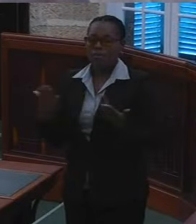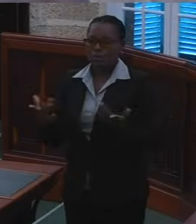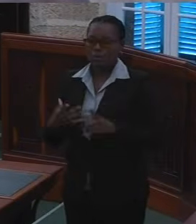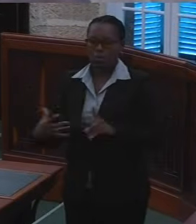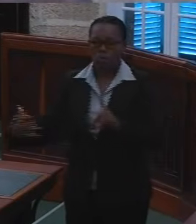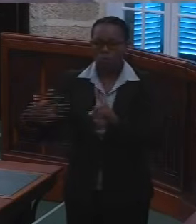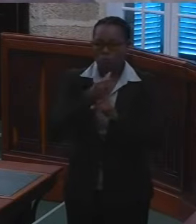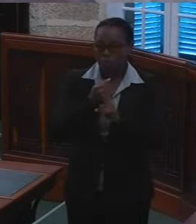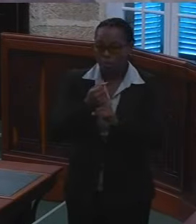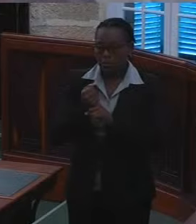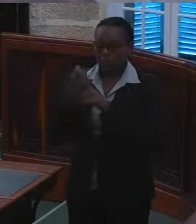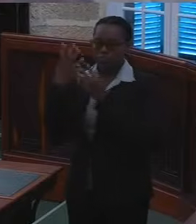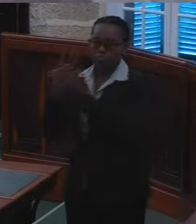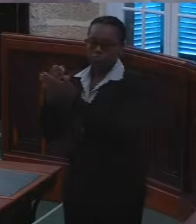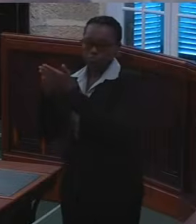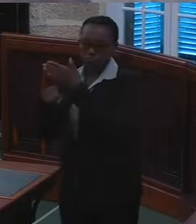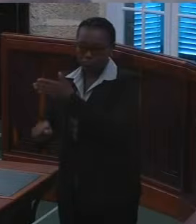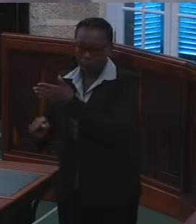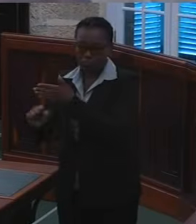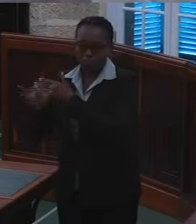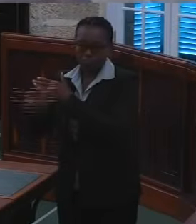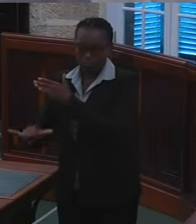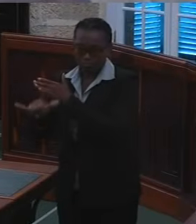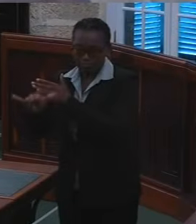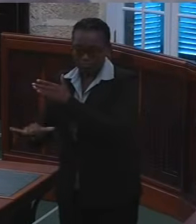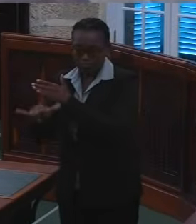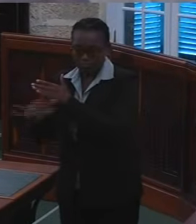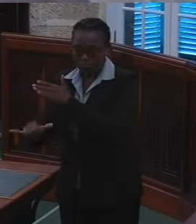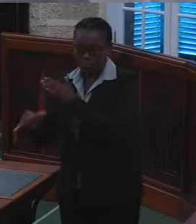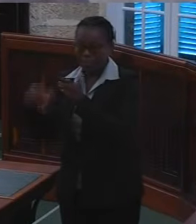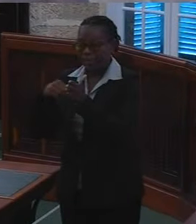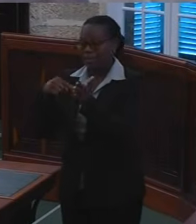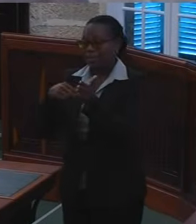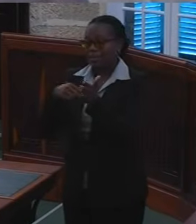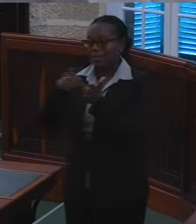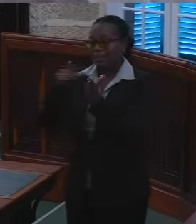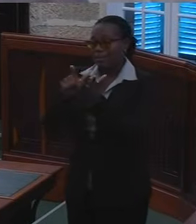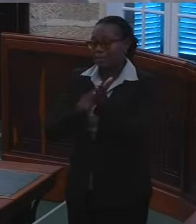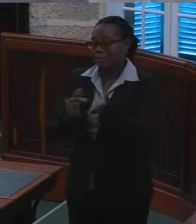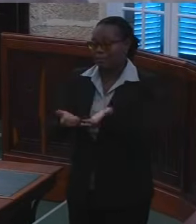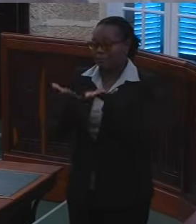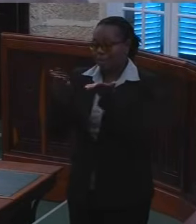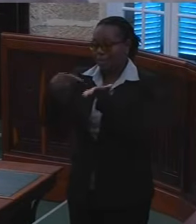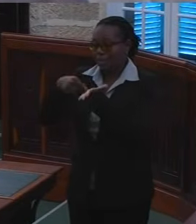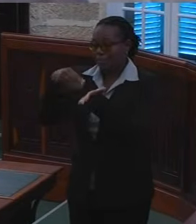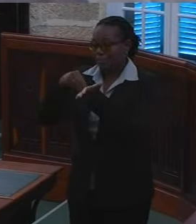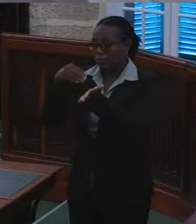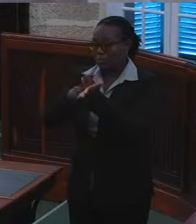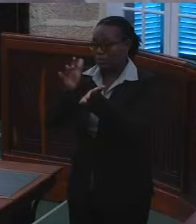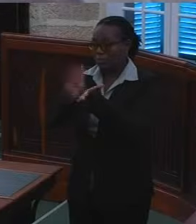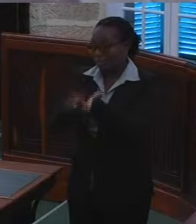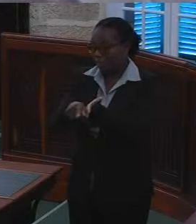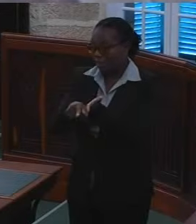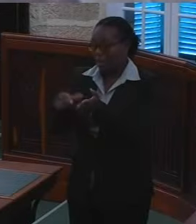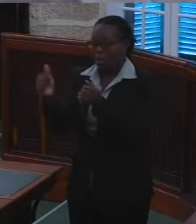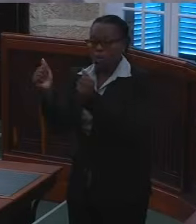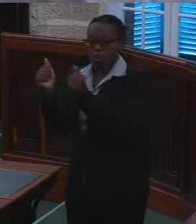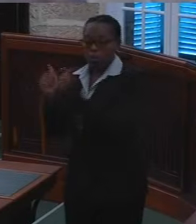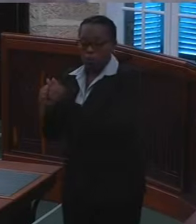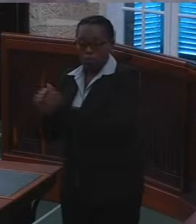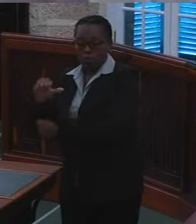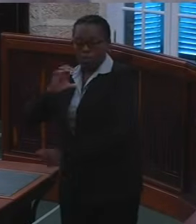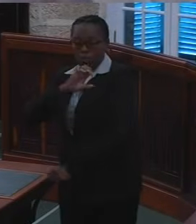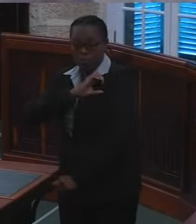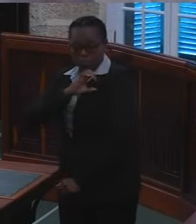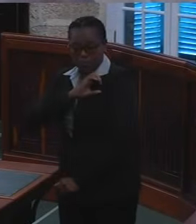detention, and that framework is specified in the legislation with the police. Under the police, of course, has to be